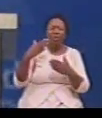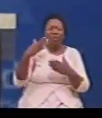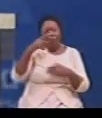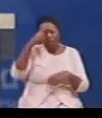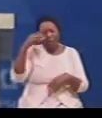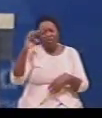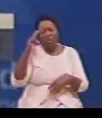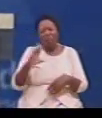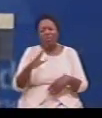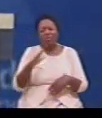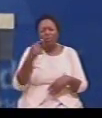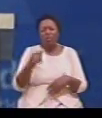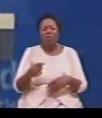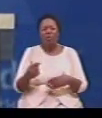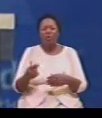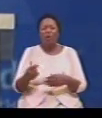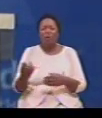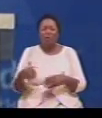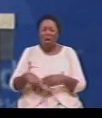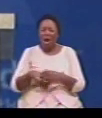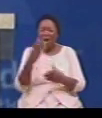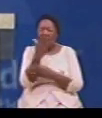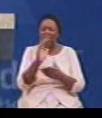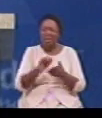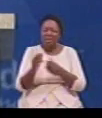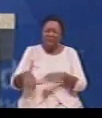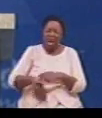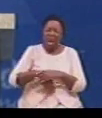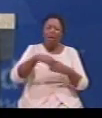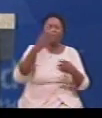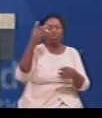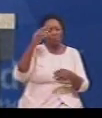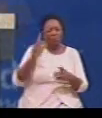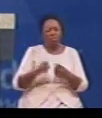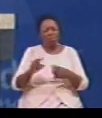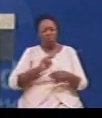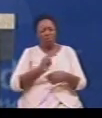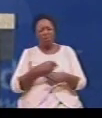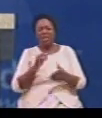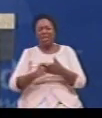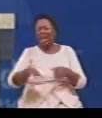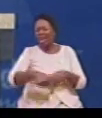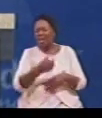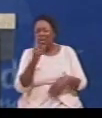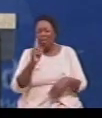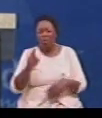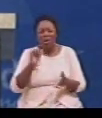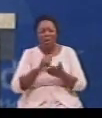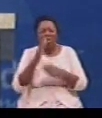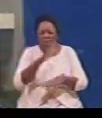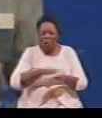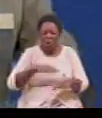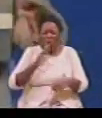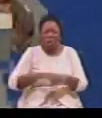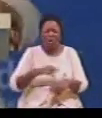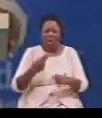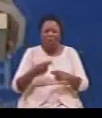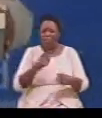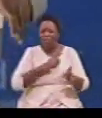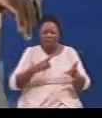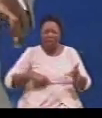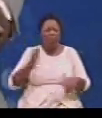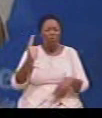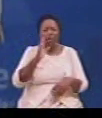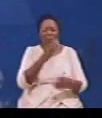of your outstretched arms, that whosoever will call on the name of the Lord will